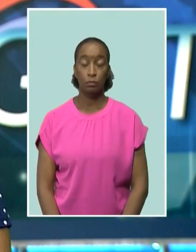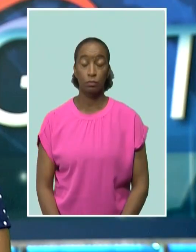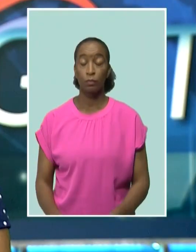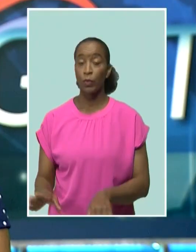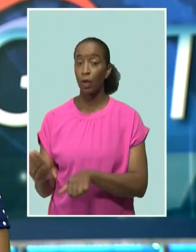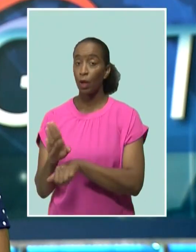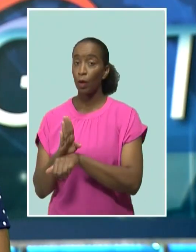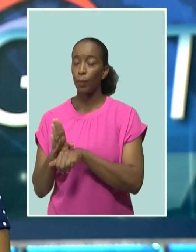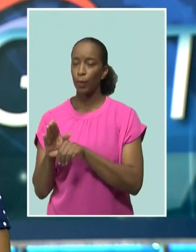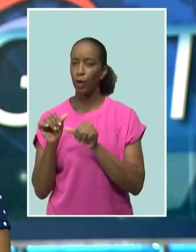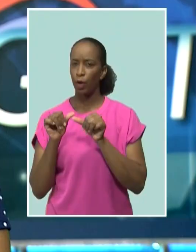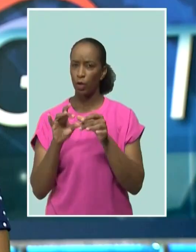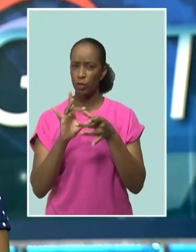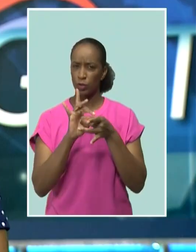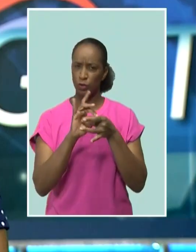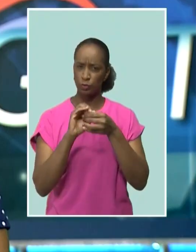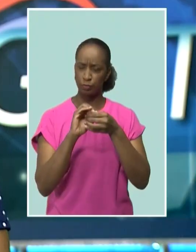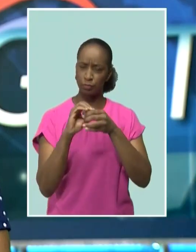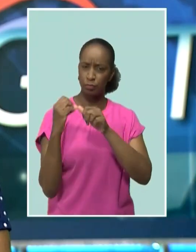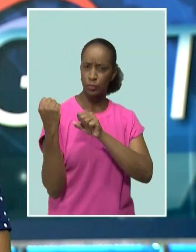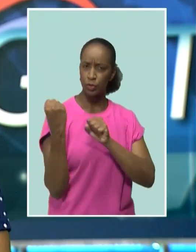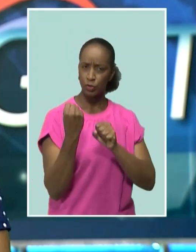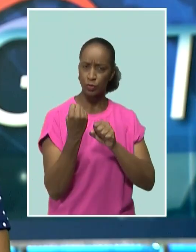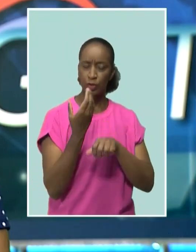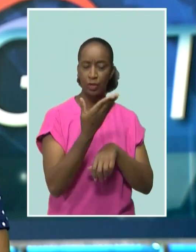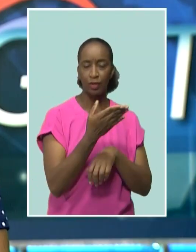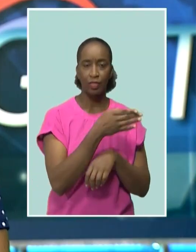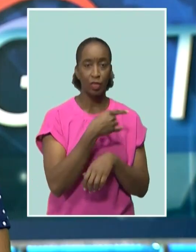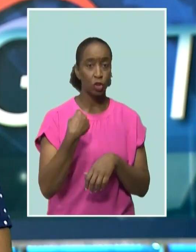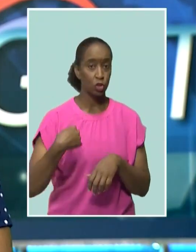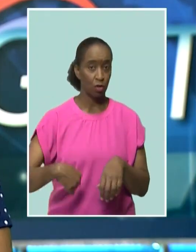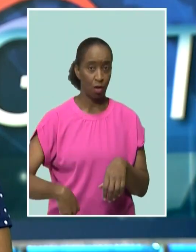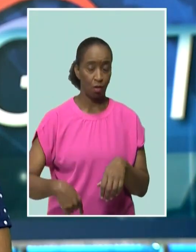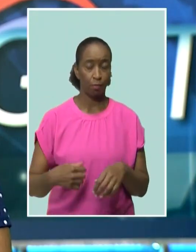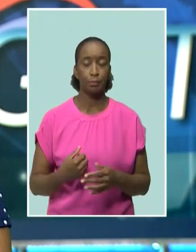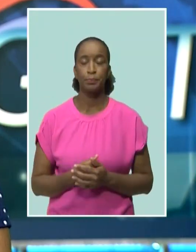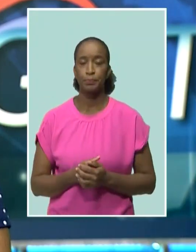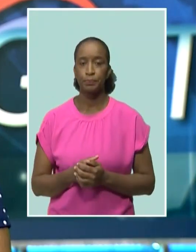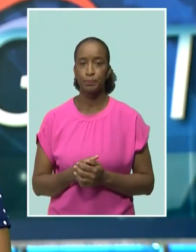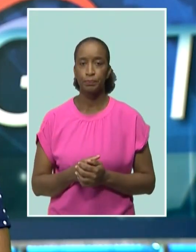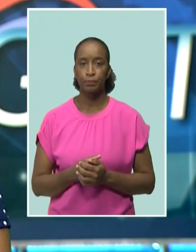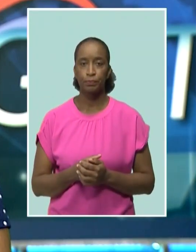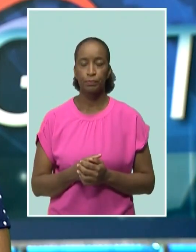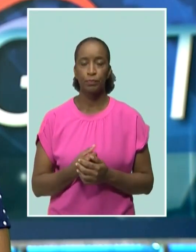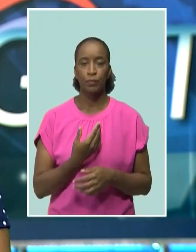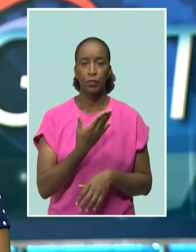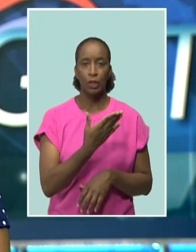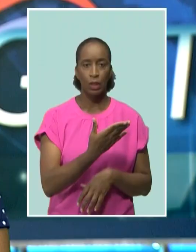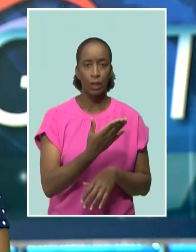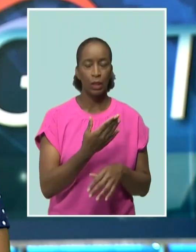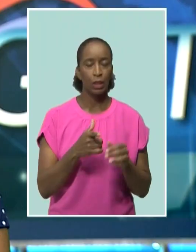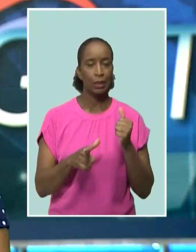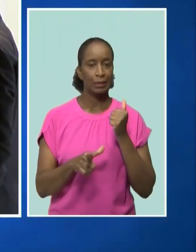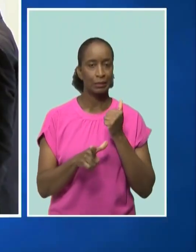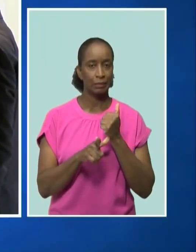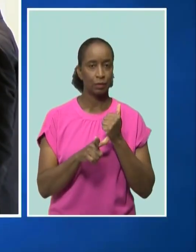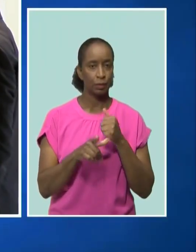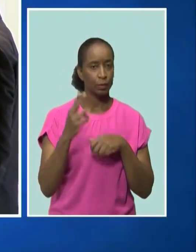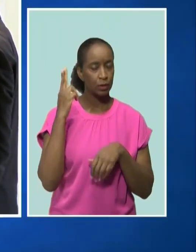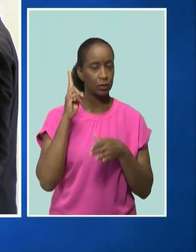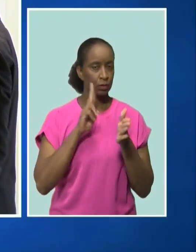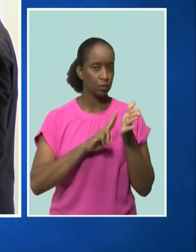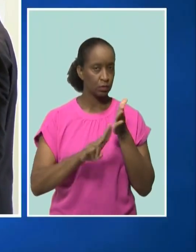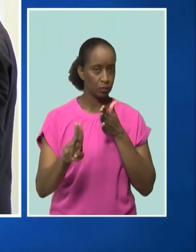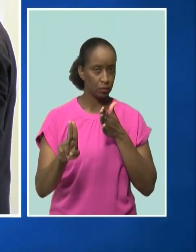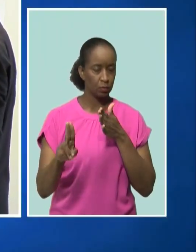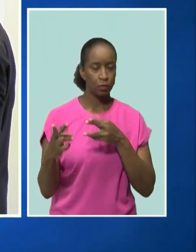Barbados continues to strengthen its ties with the People's Republic of China. Deputy Secretary in charge of the daily work of the Central and